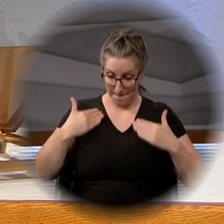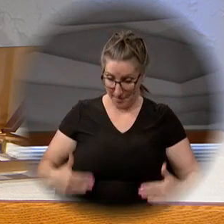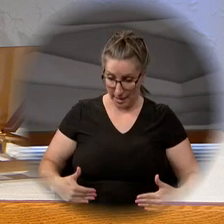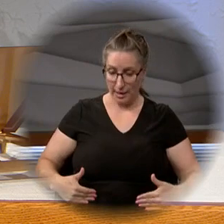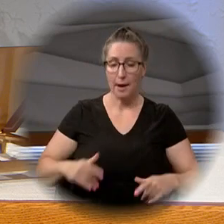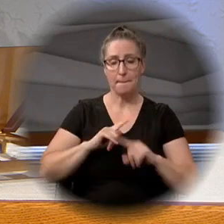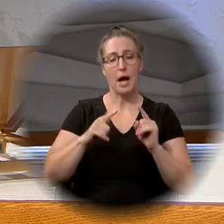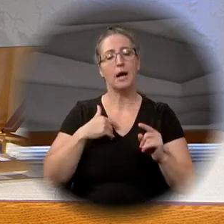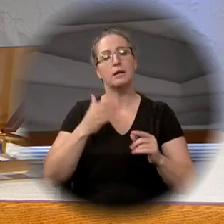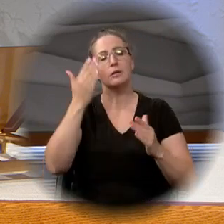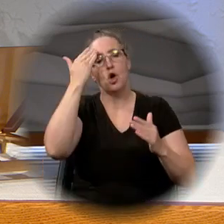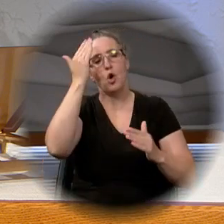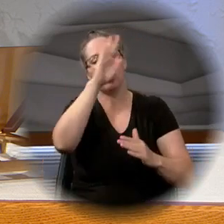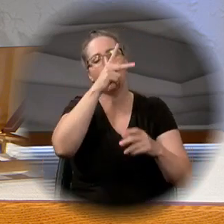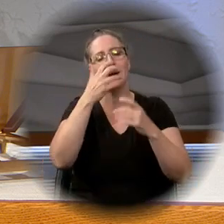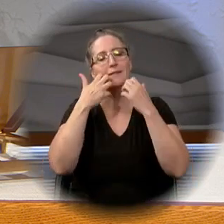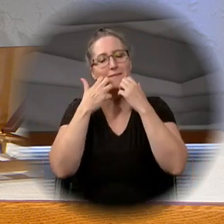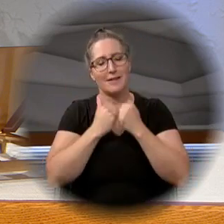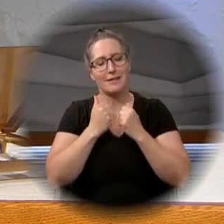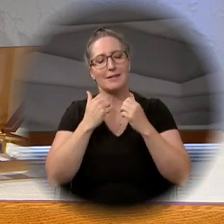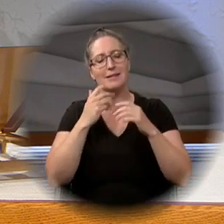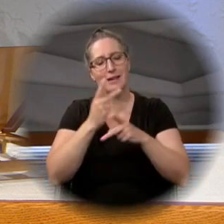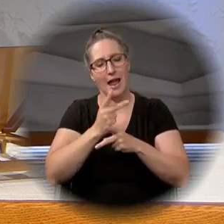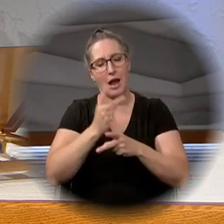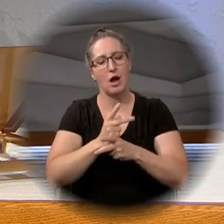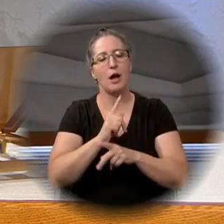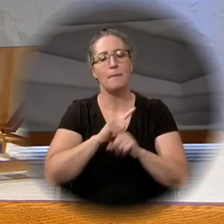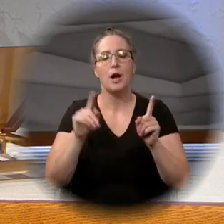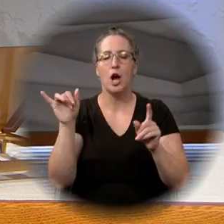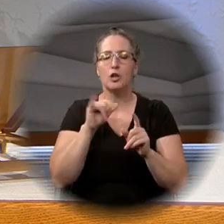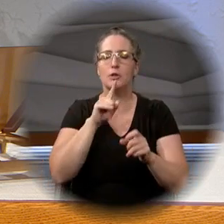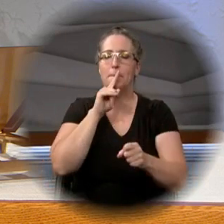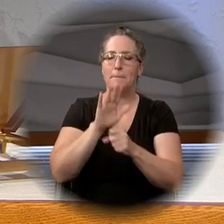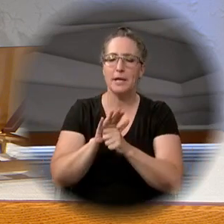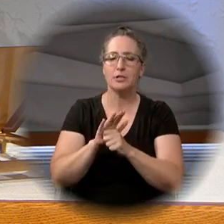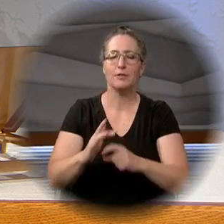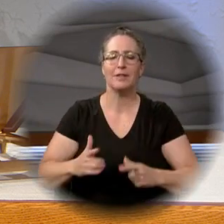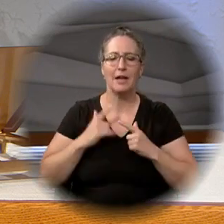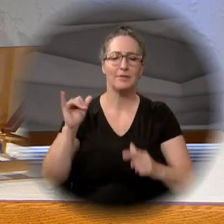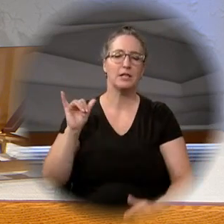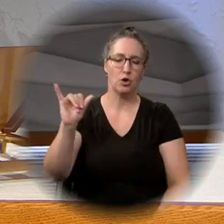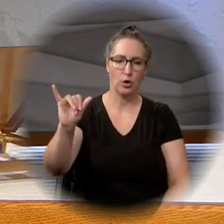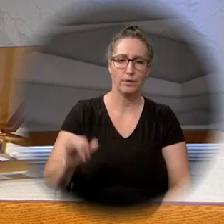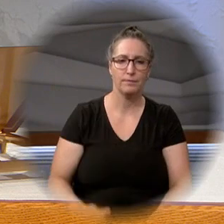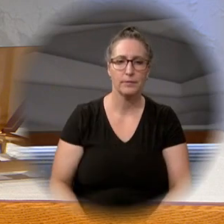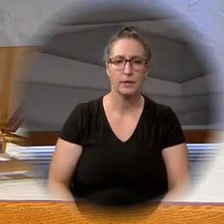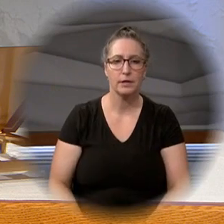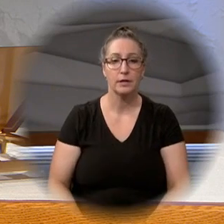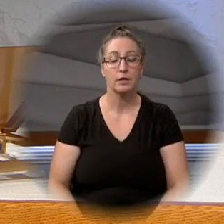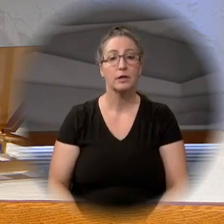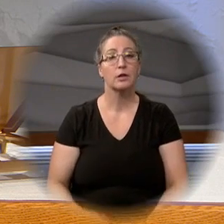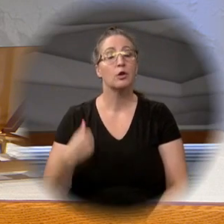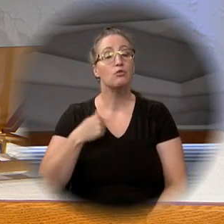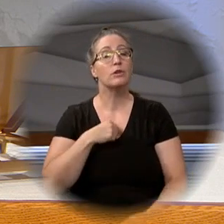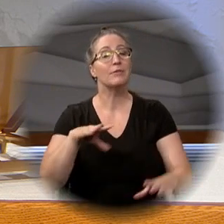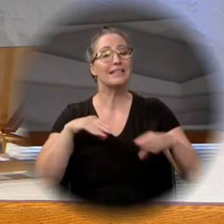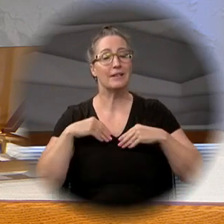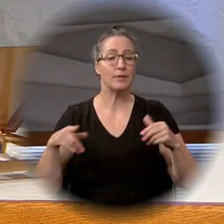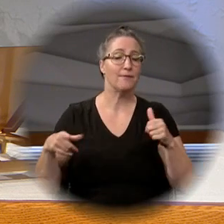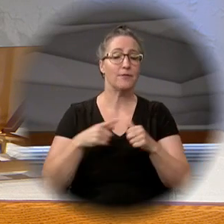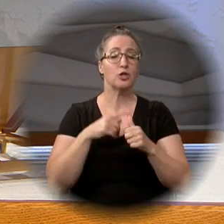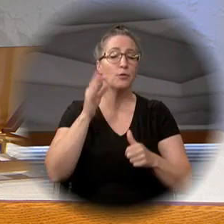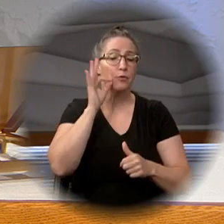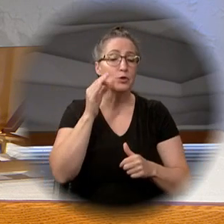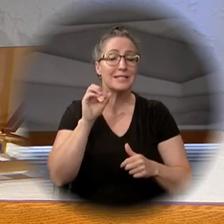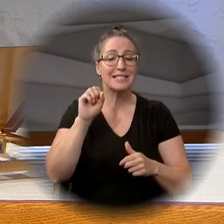daily effects of your care, but even now possess the pledge of life eternal. For having received the first fruits of the